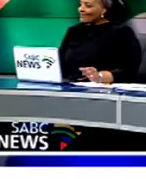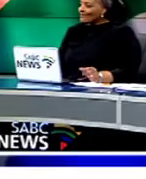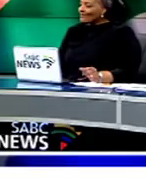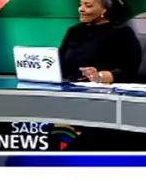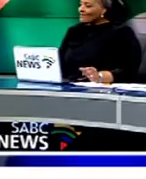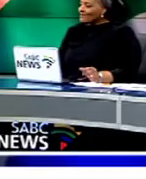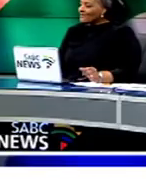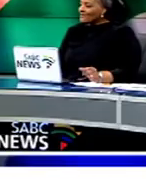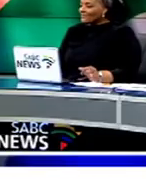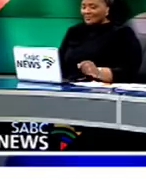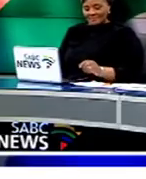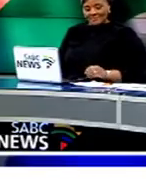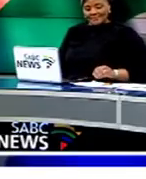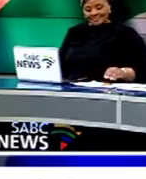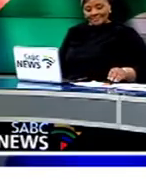165% and